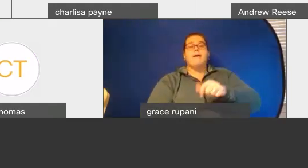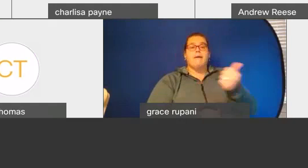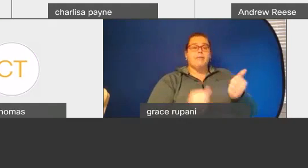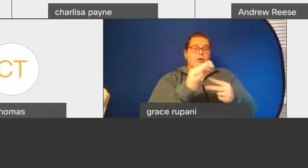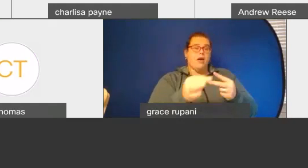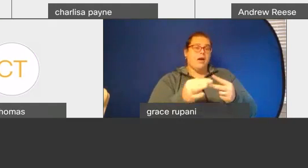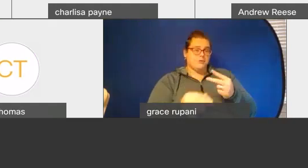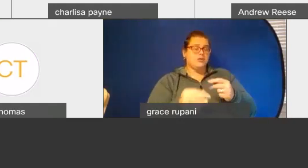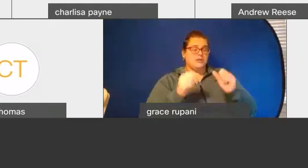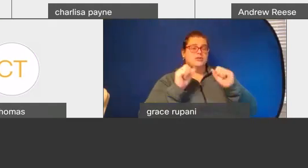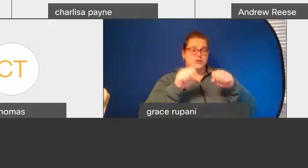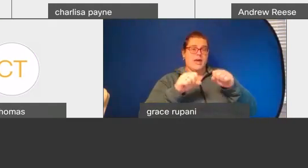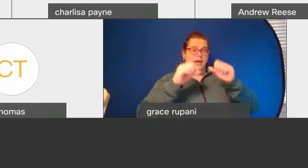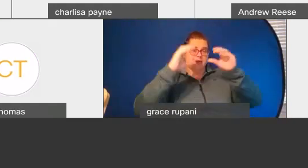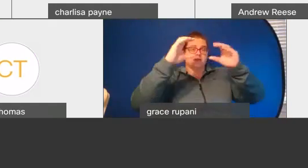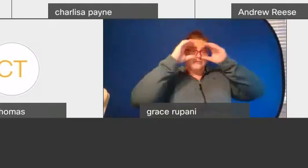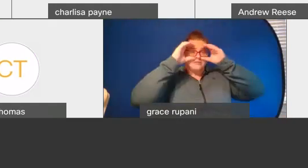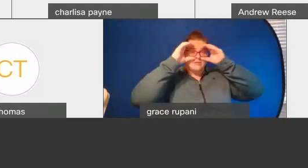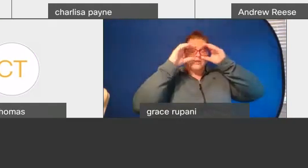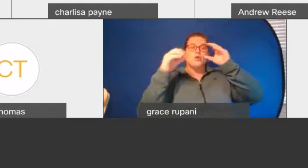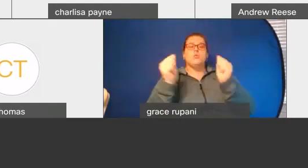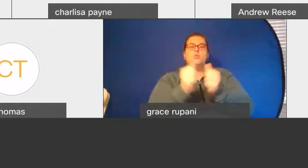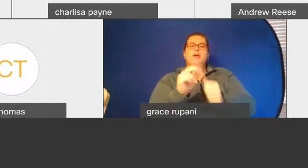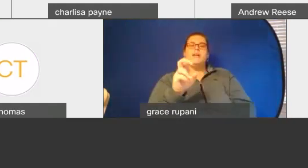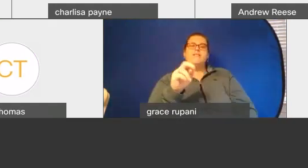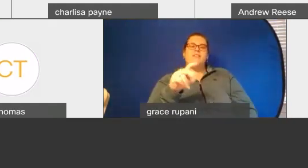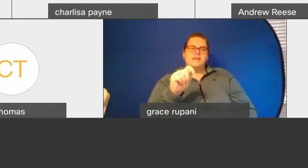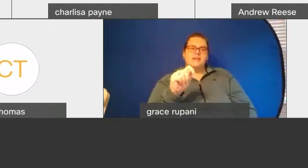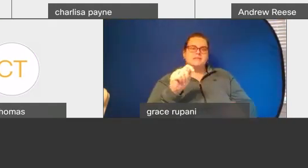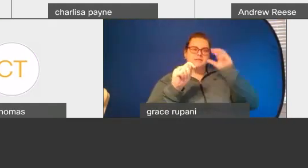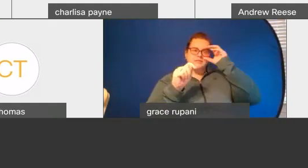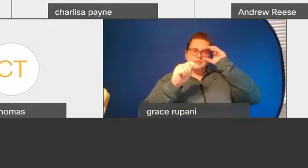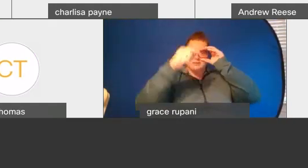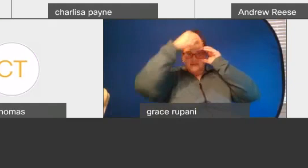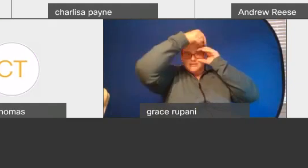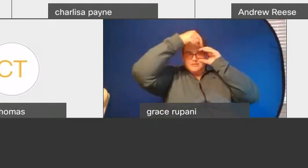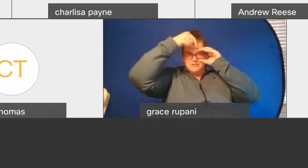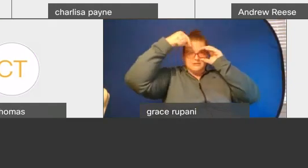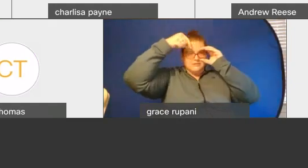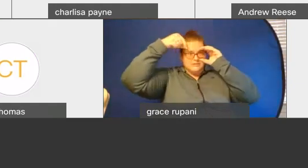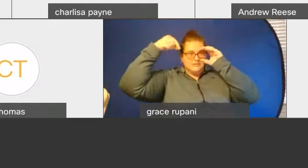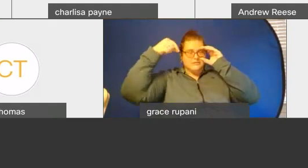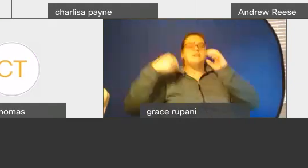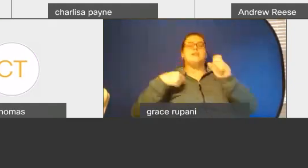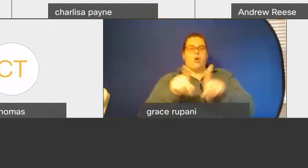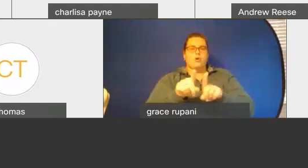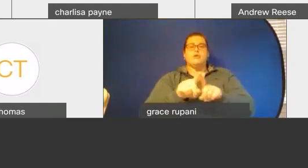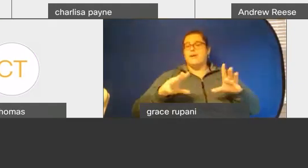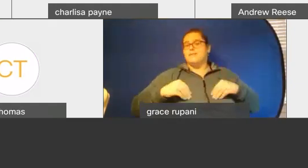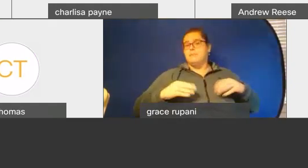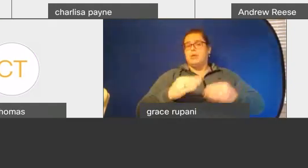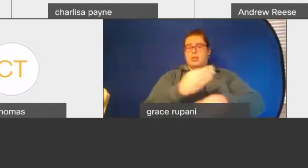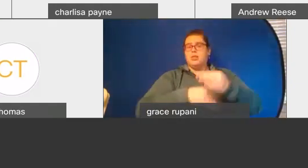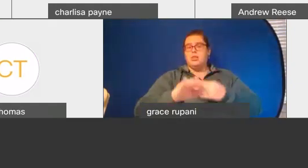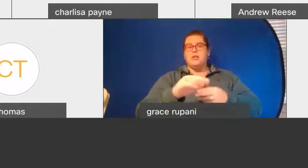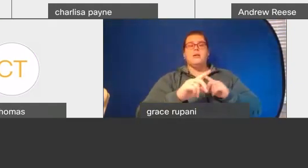indirectly vented goggles that protect from splashes in the eyes are also acceptable eye protection, but I know that this